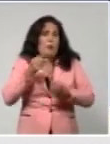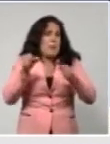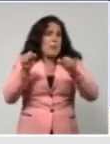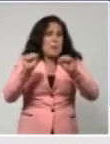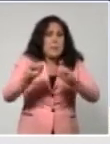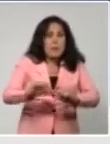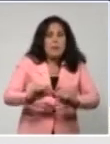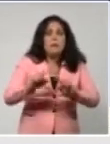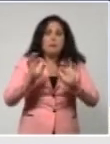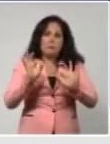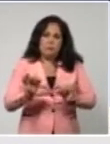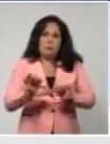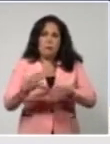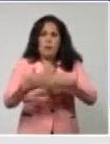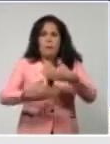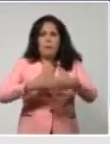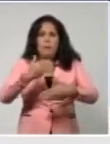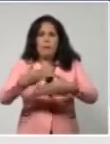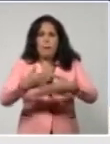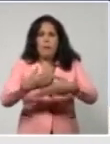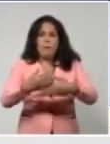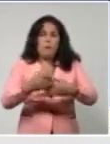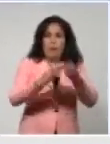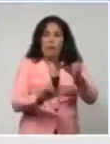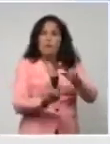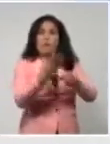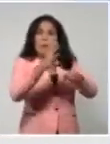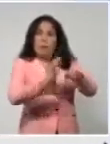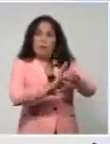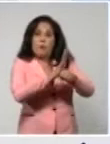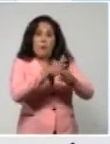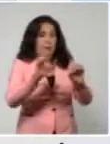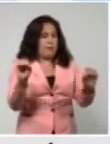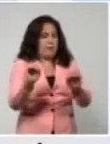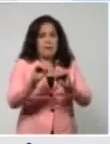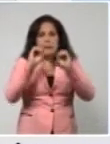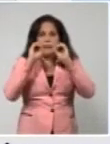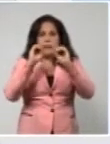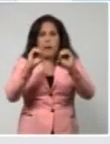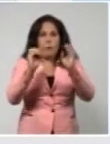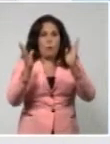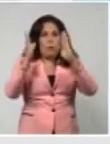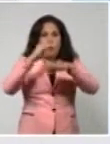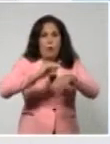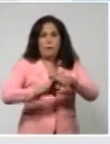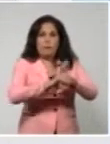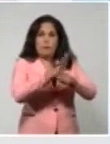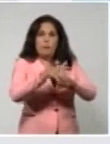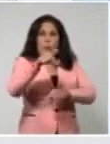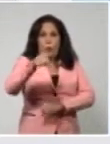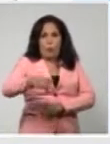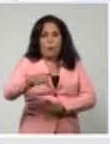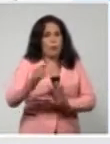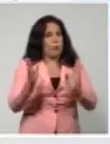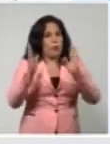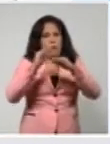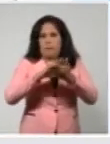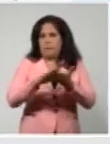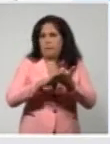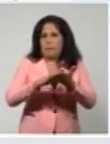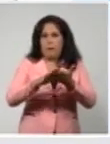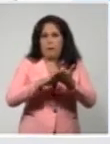5th in the world and 1st on the continent. Well, thanks to all of those who tuned in